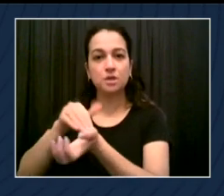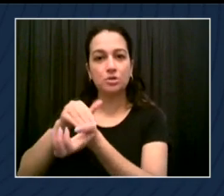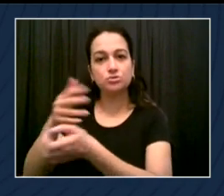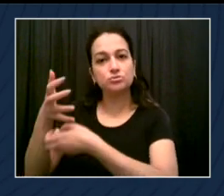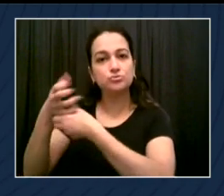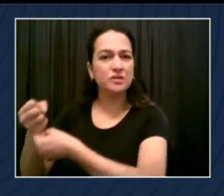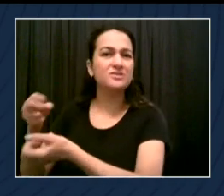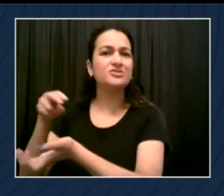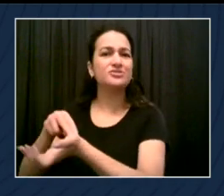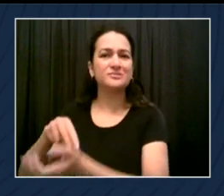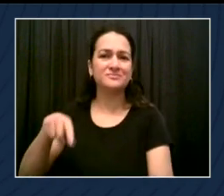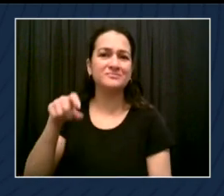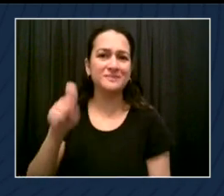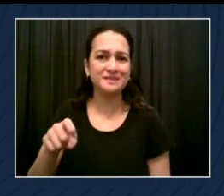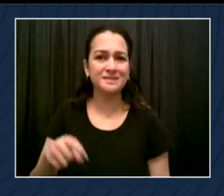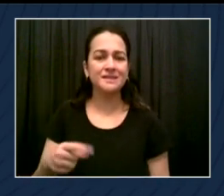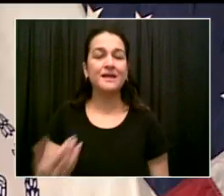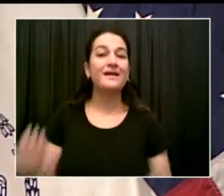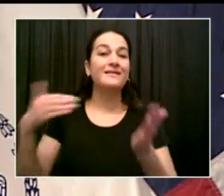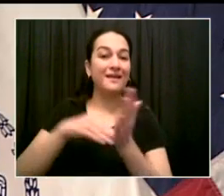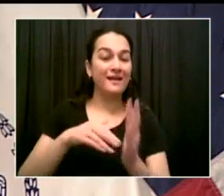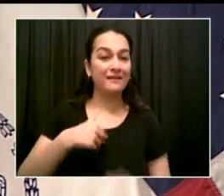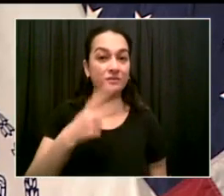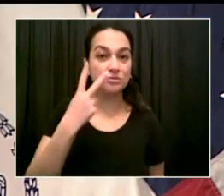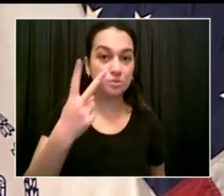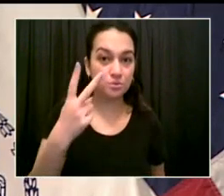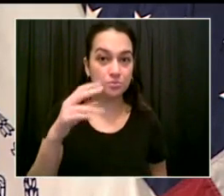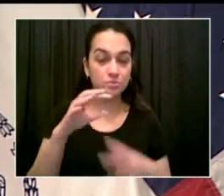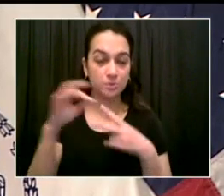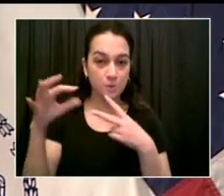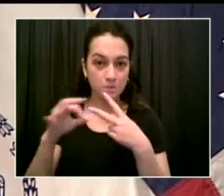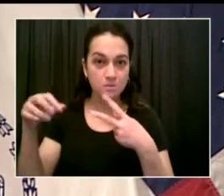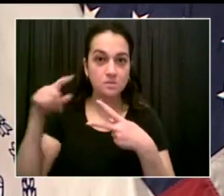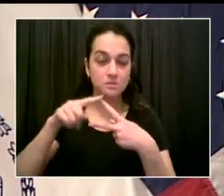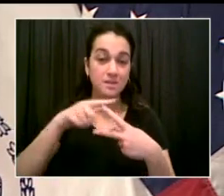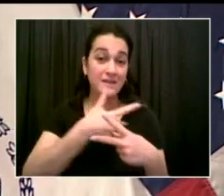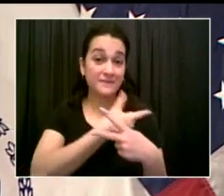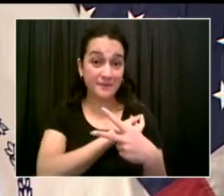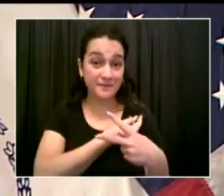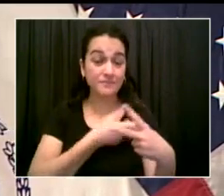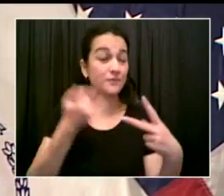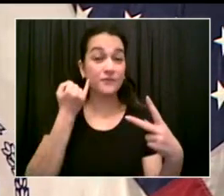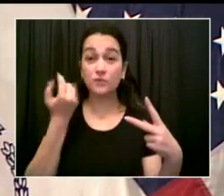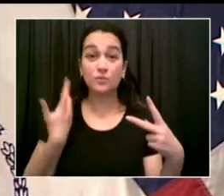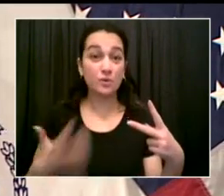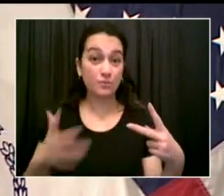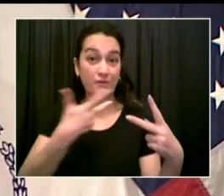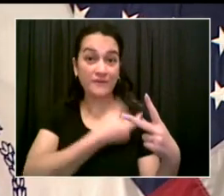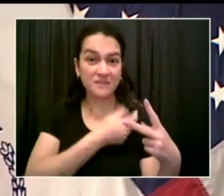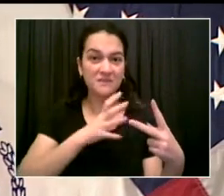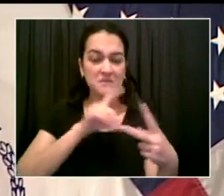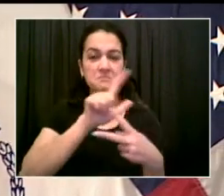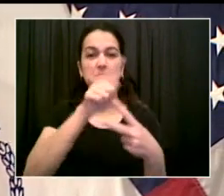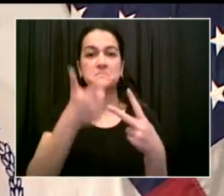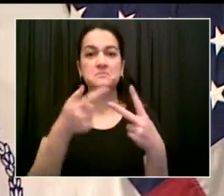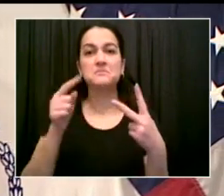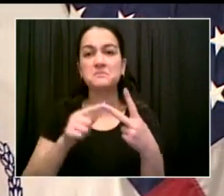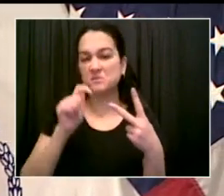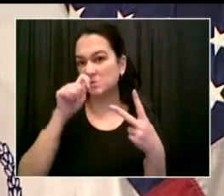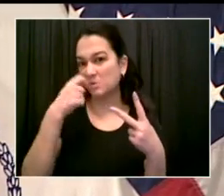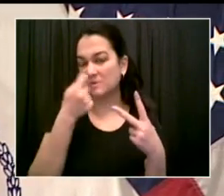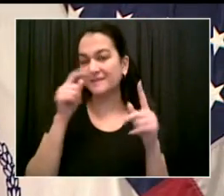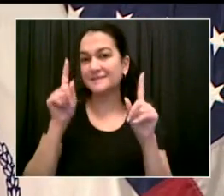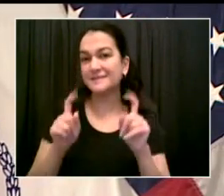Thank you so much, Dr. Gounder, and thank you for pointing out that we've been working against this very painful politicized